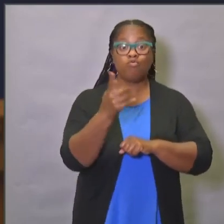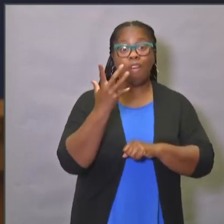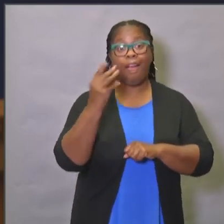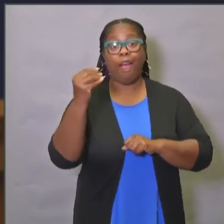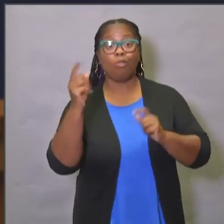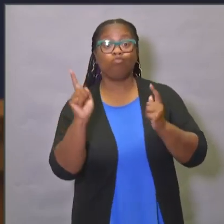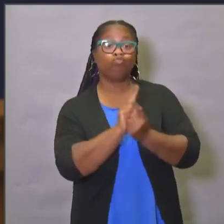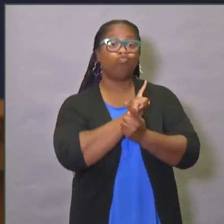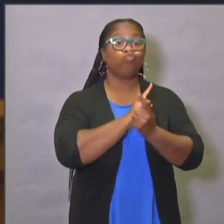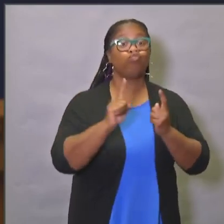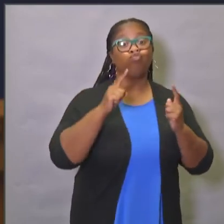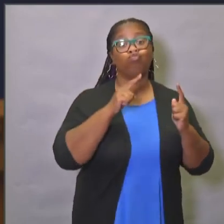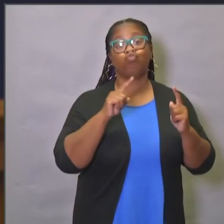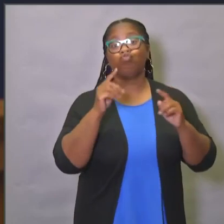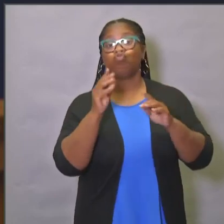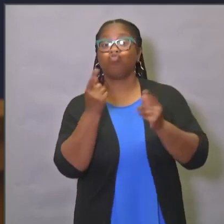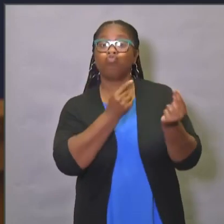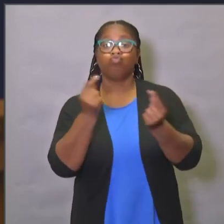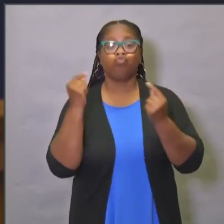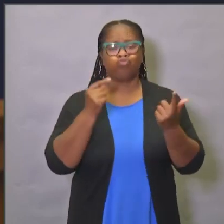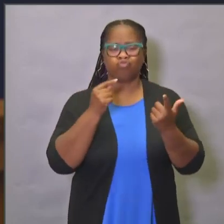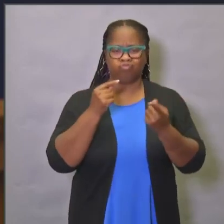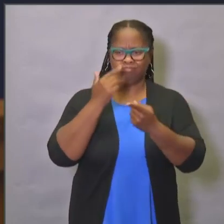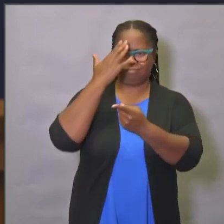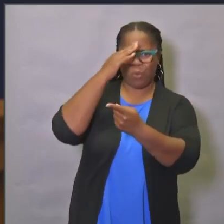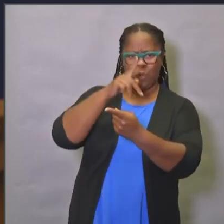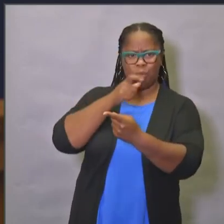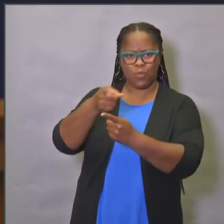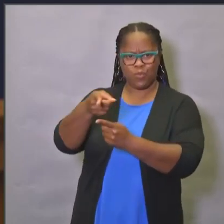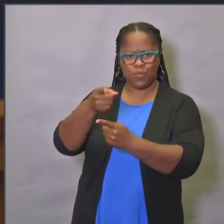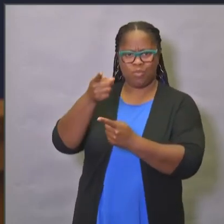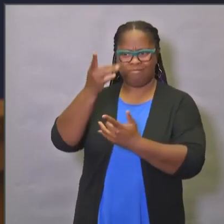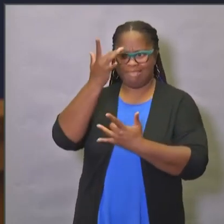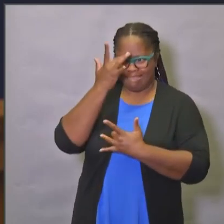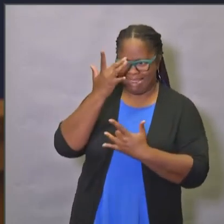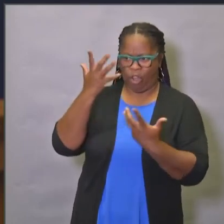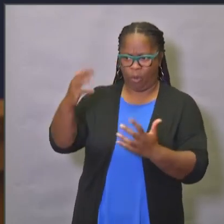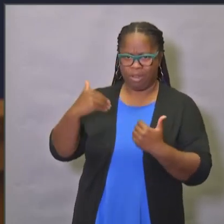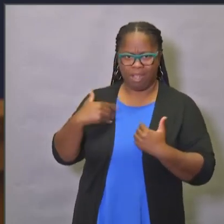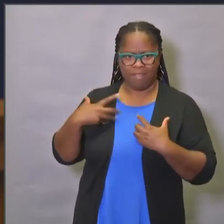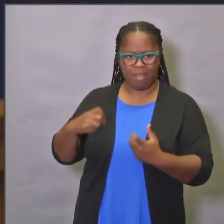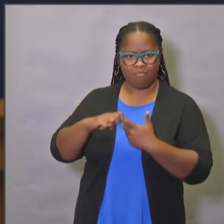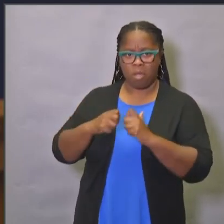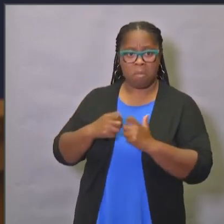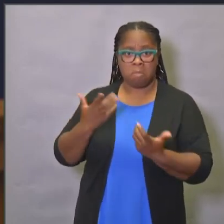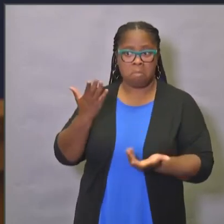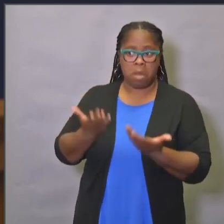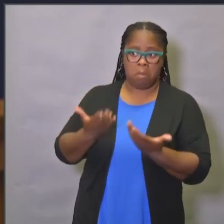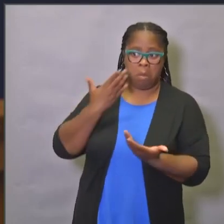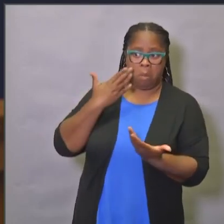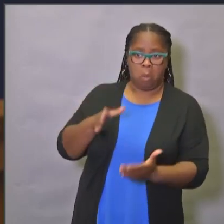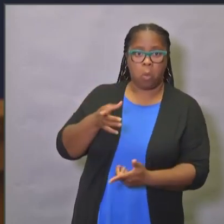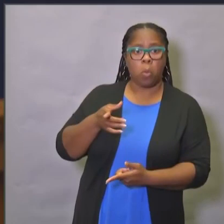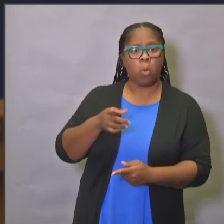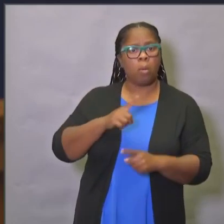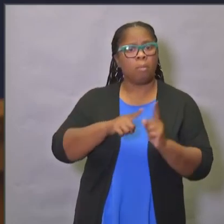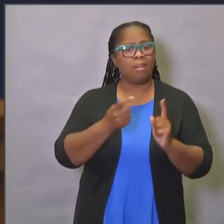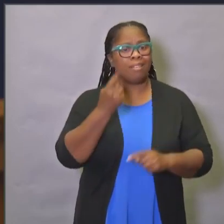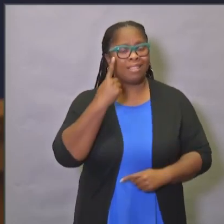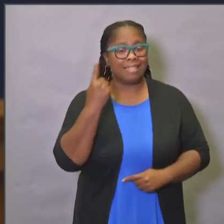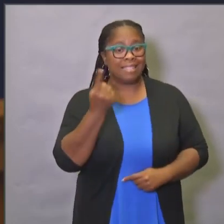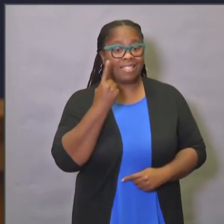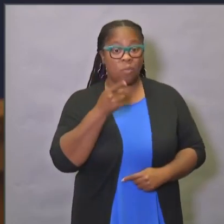who has an underlying health condition, but it is likely that it's someone we know or we're close to that's at